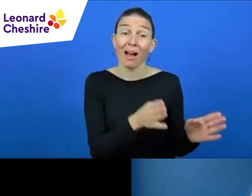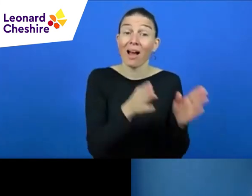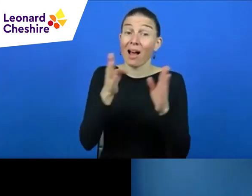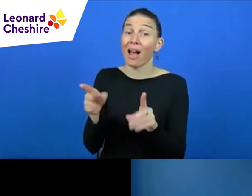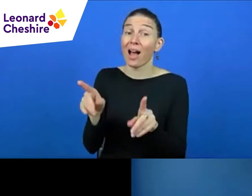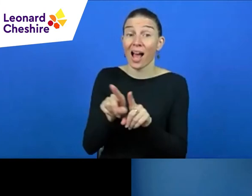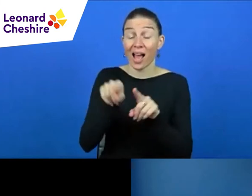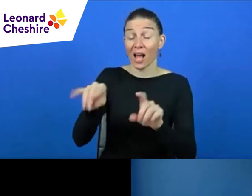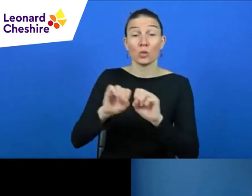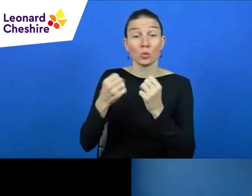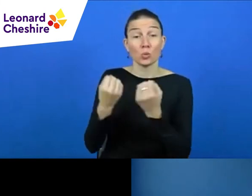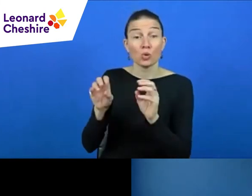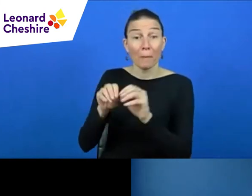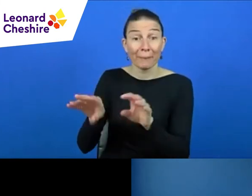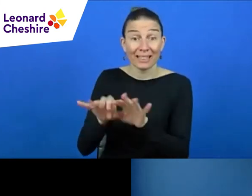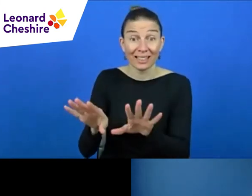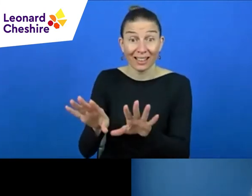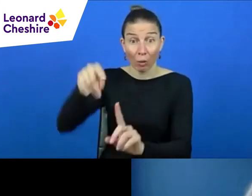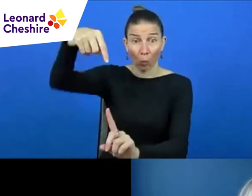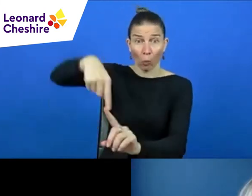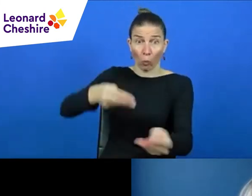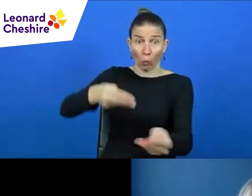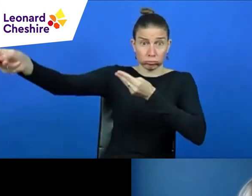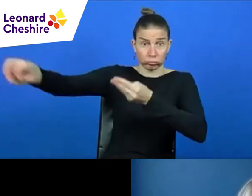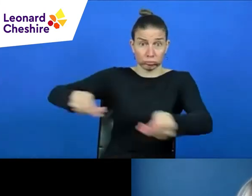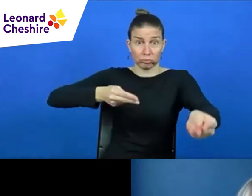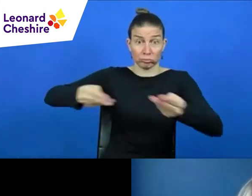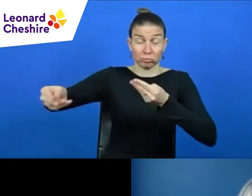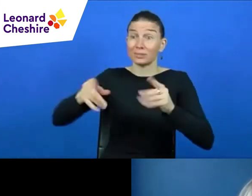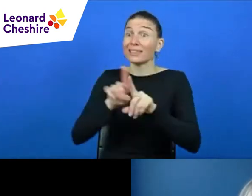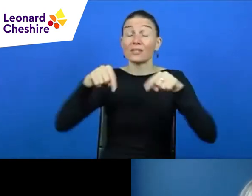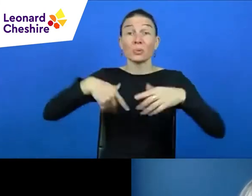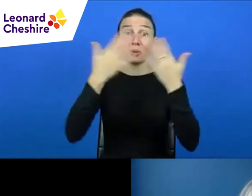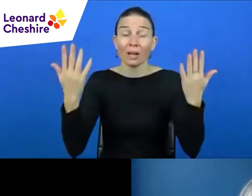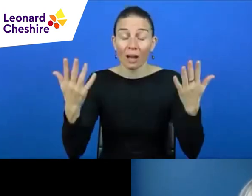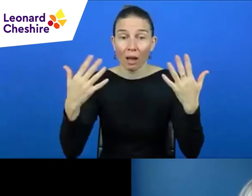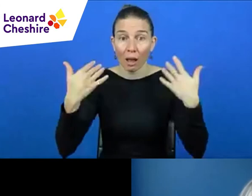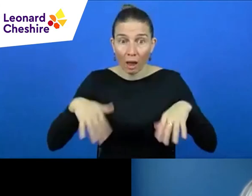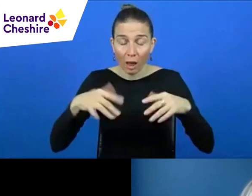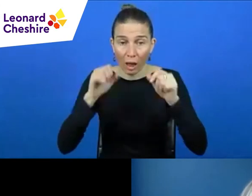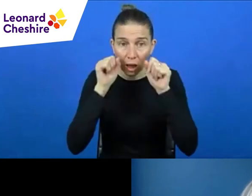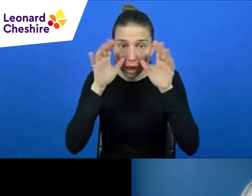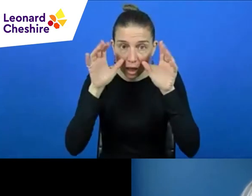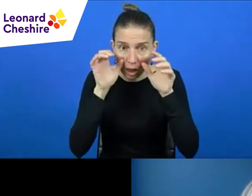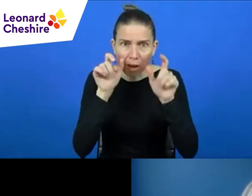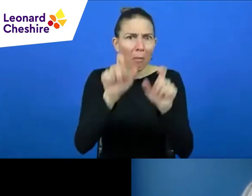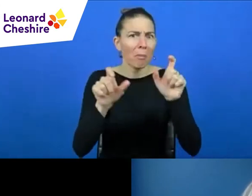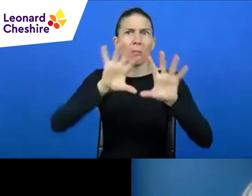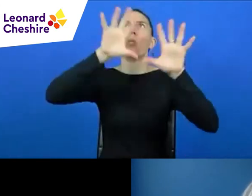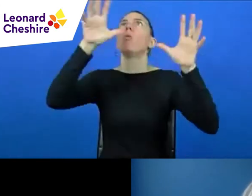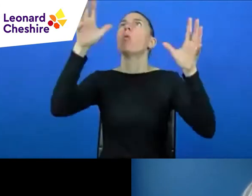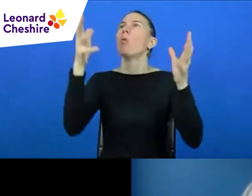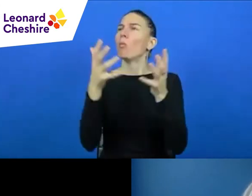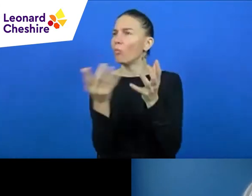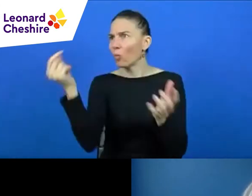today is astonishing when you think about it. Reliant very